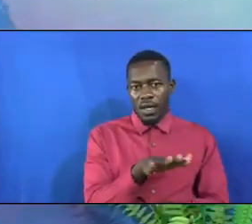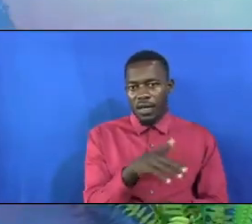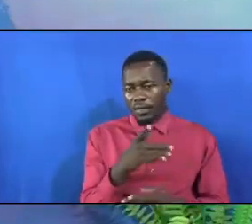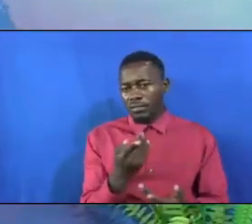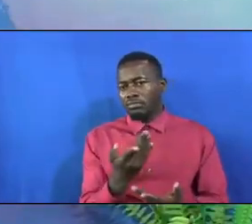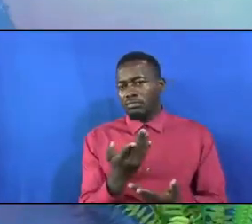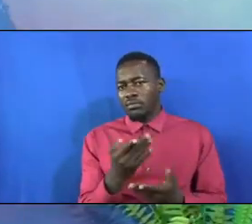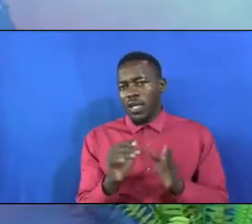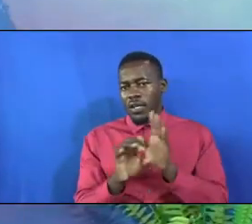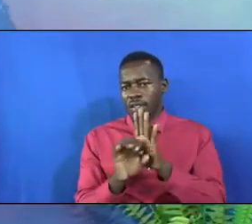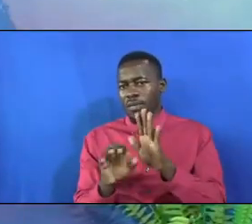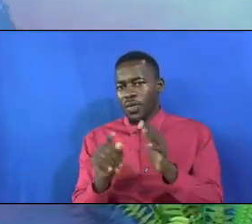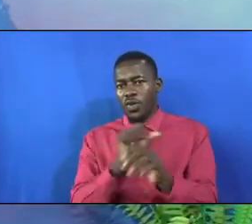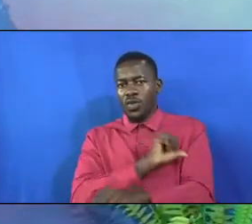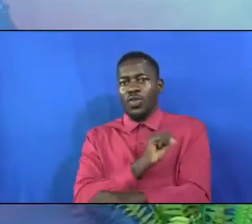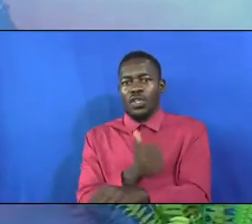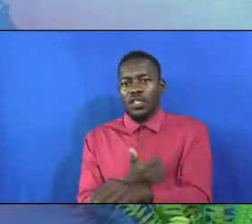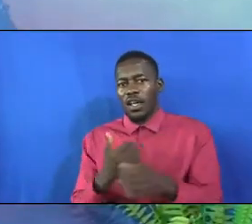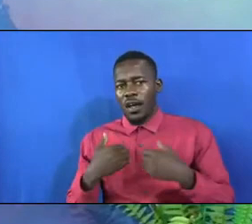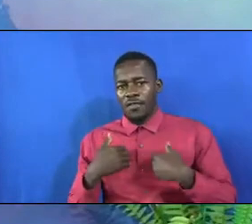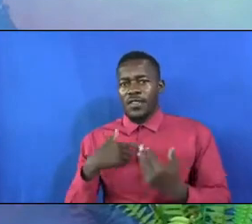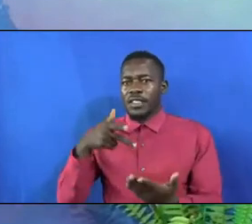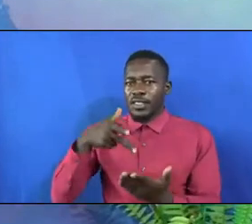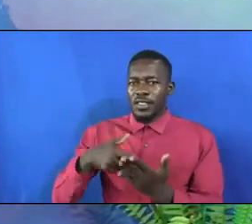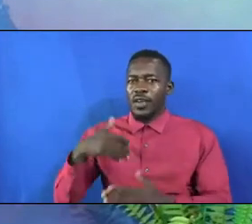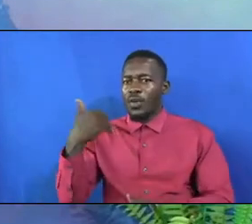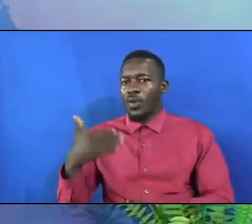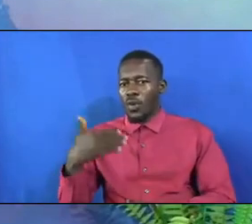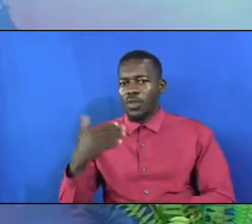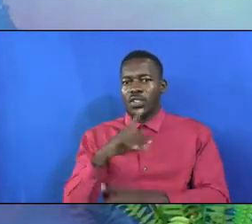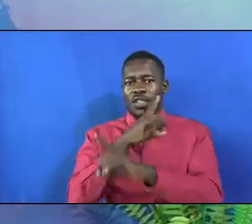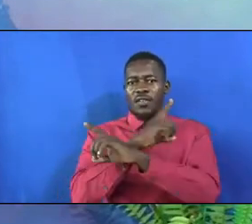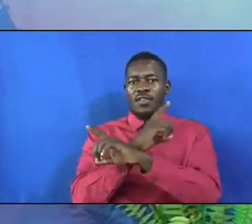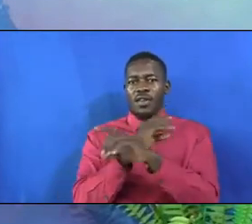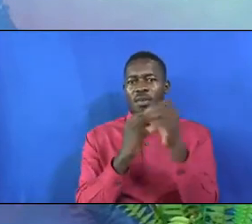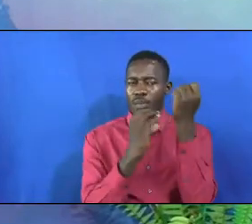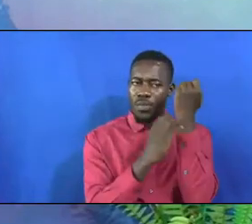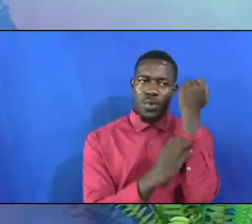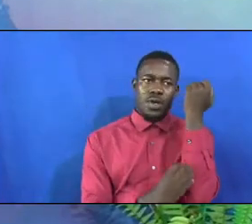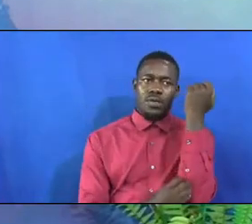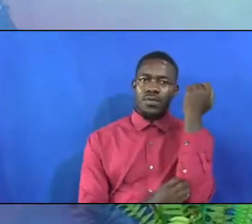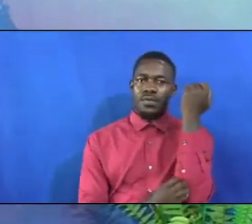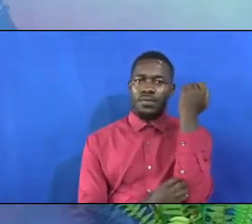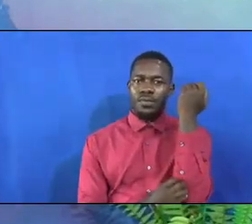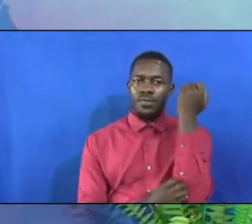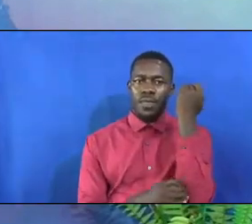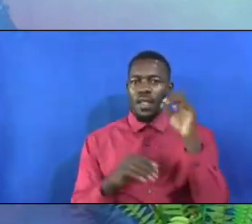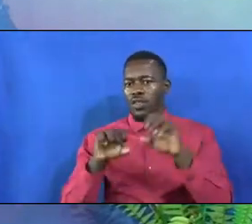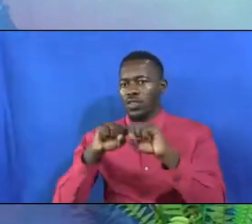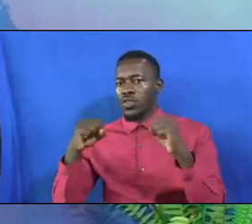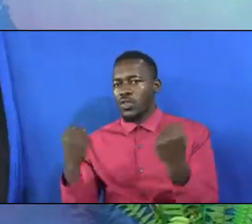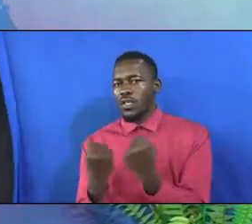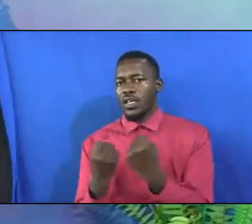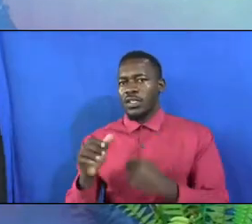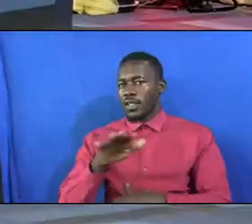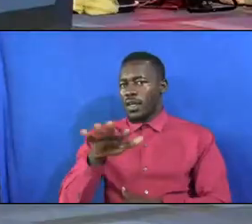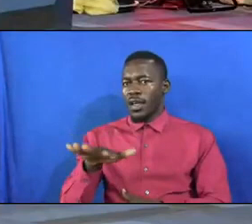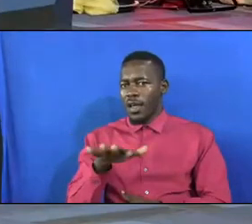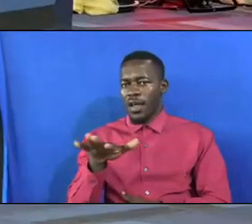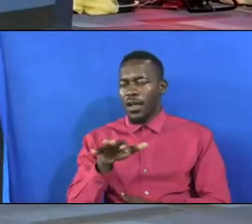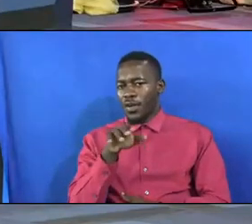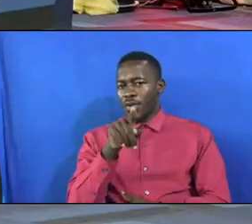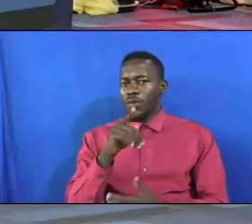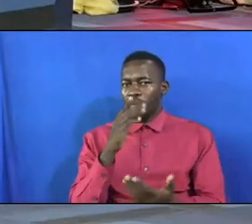If in a position of authority, stand and defend the helpless. If it is in the society, you are